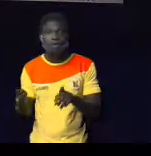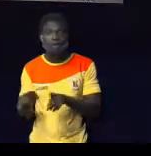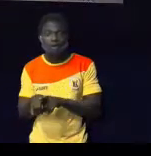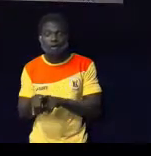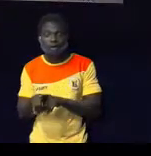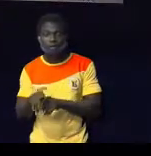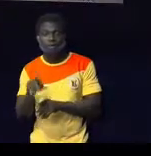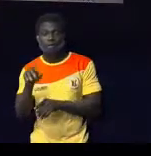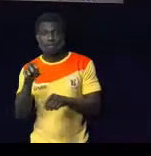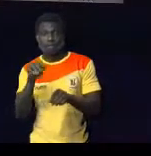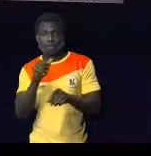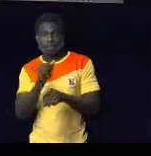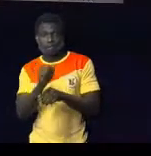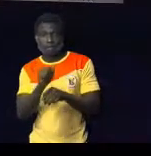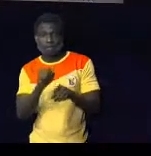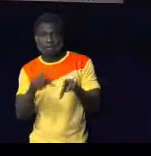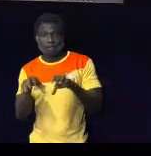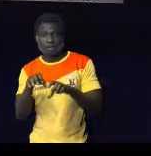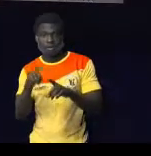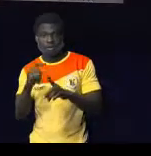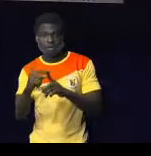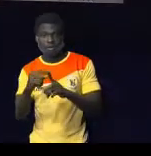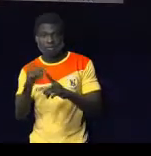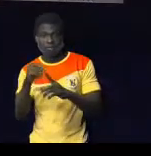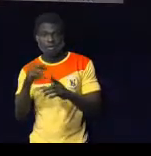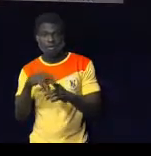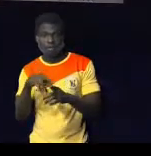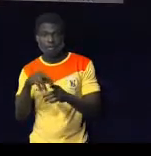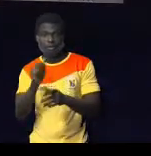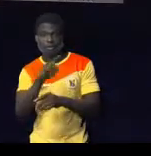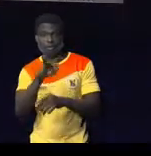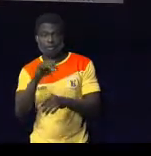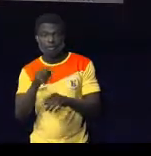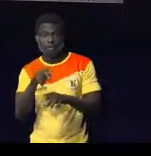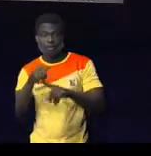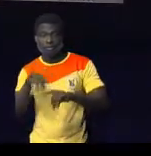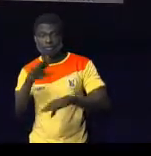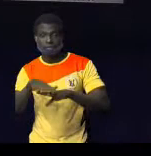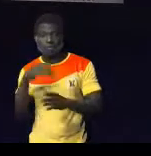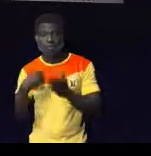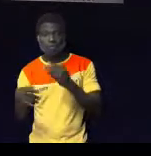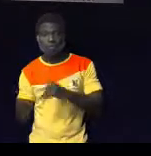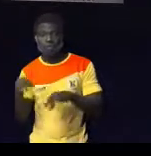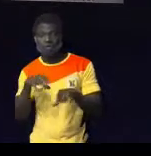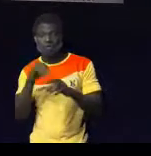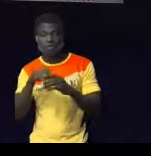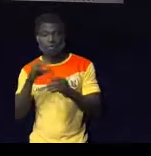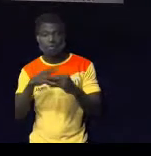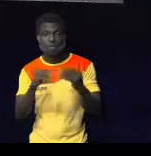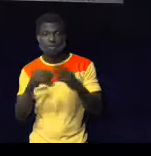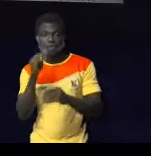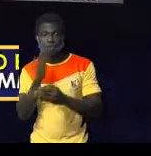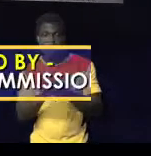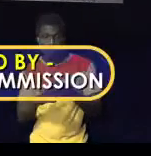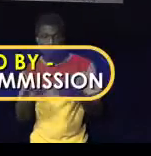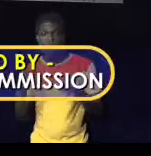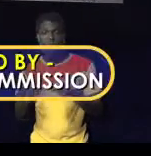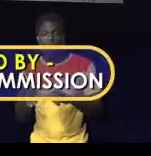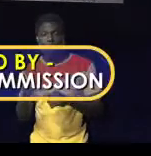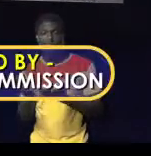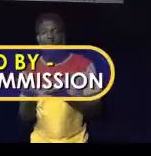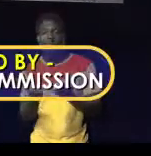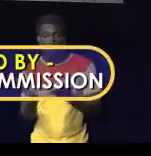or adjectives depending on what they do in sentences. There are some words that can serve as adverbs